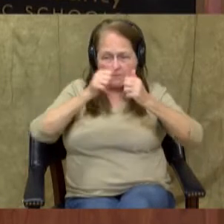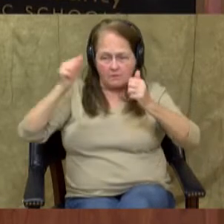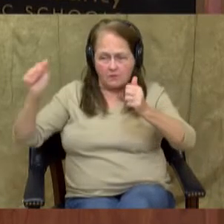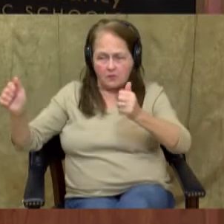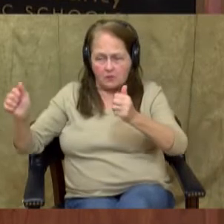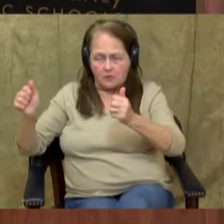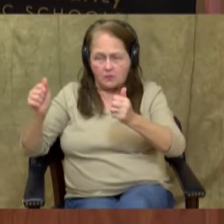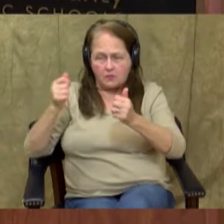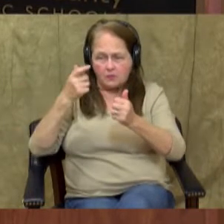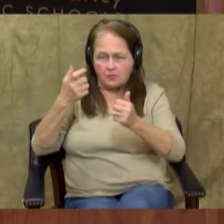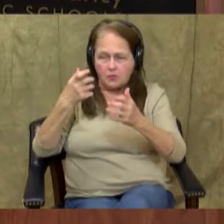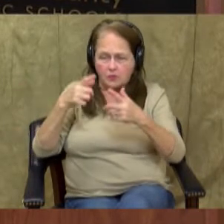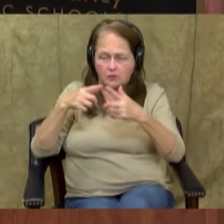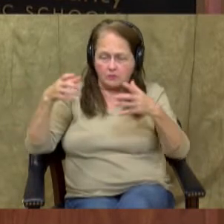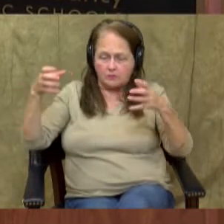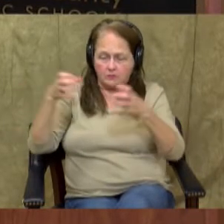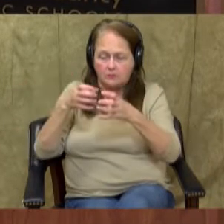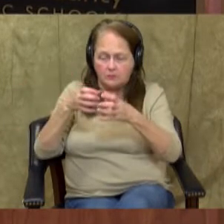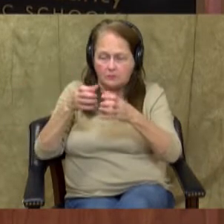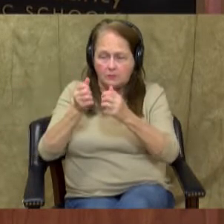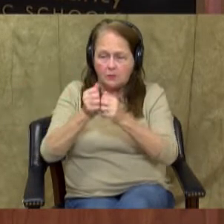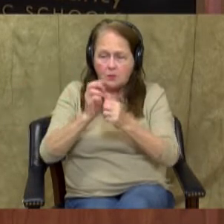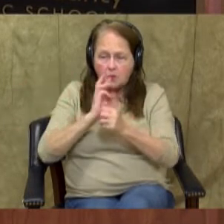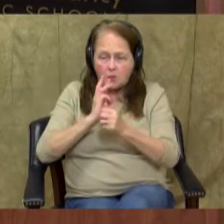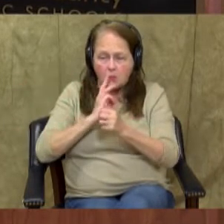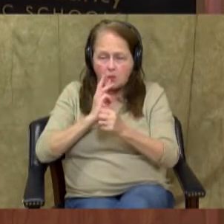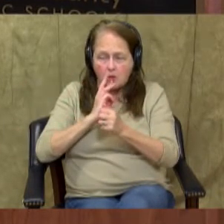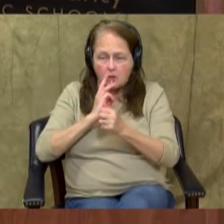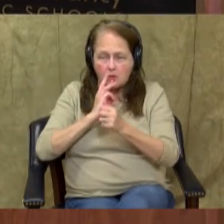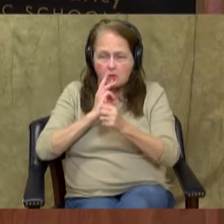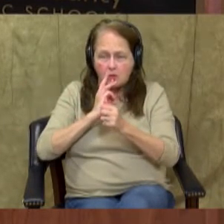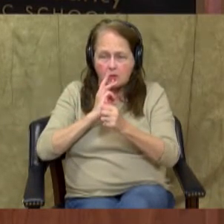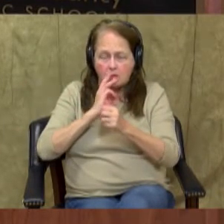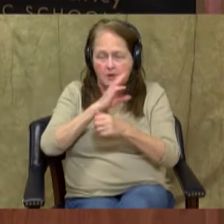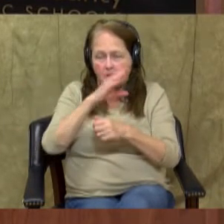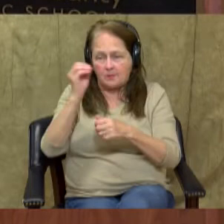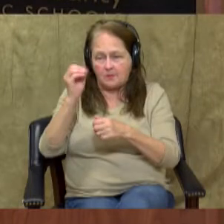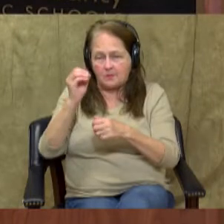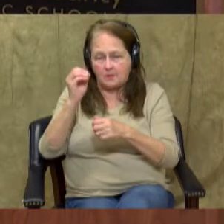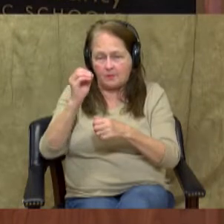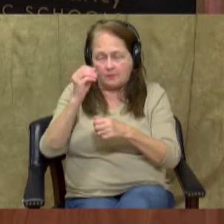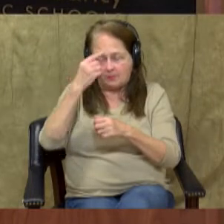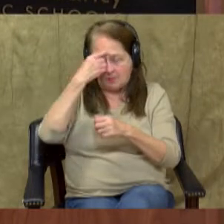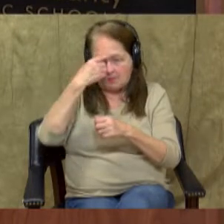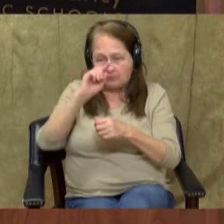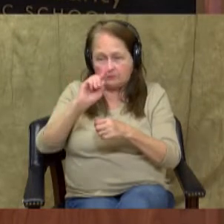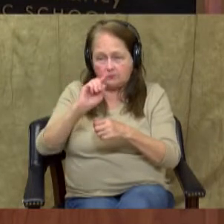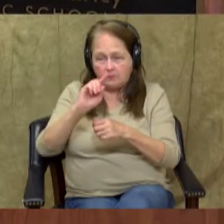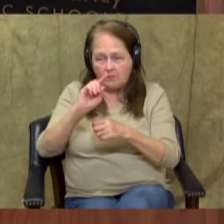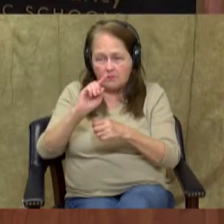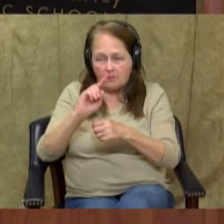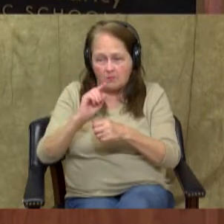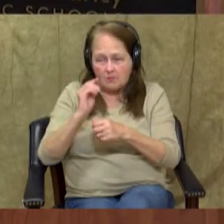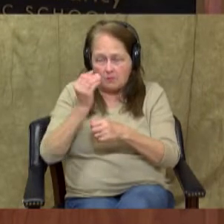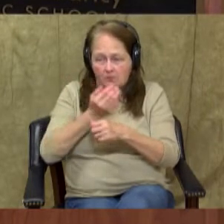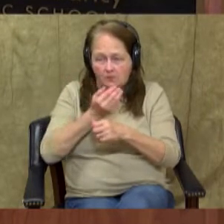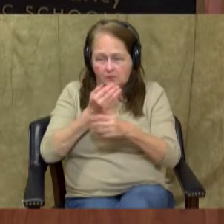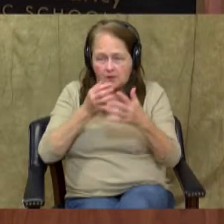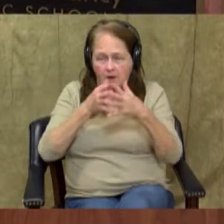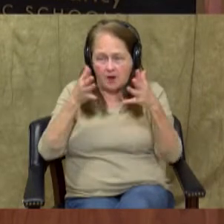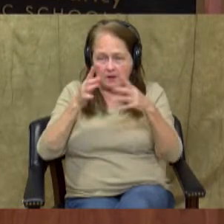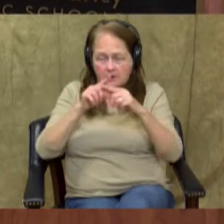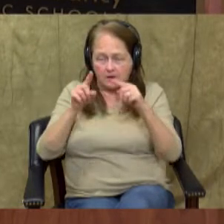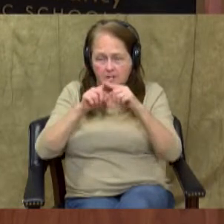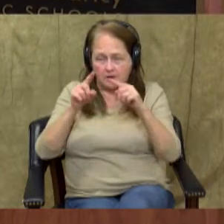to cluster where you have water resources, cluster together for lots of